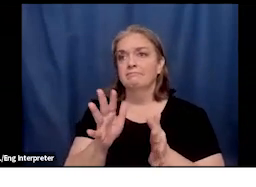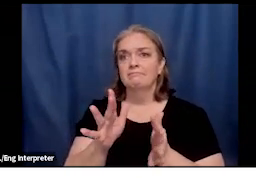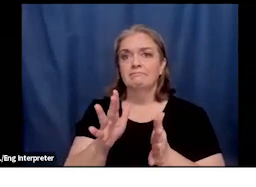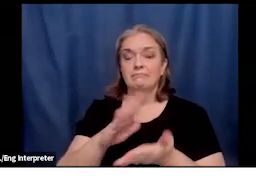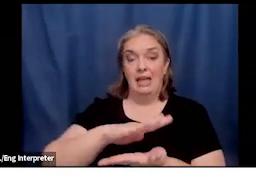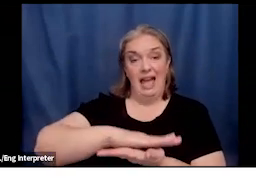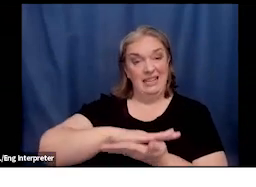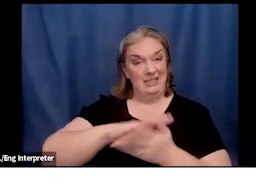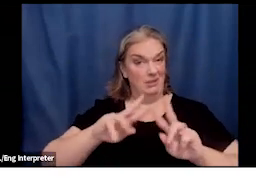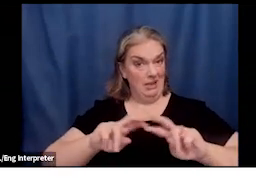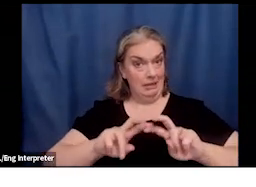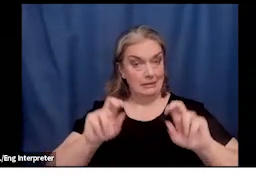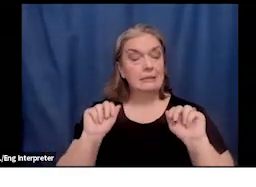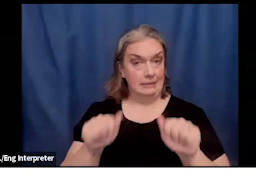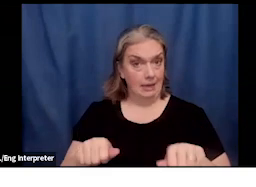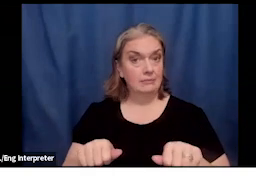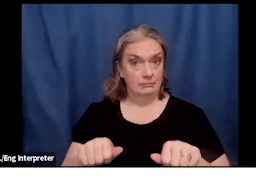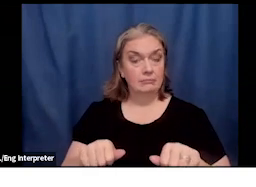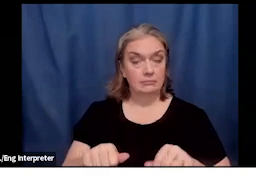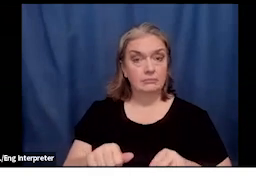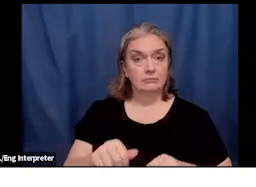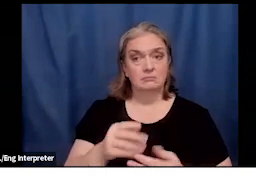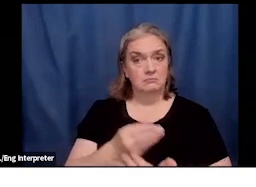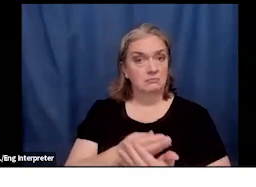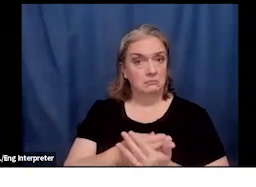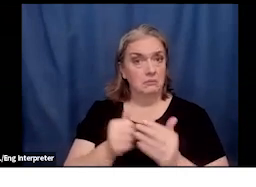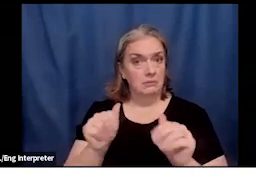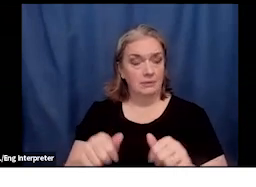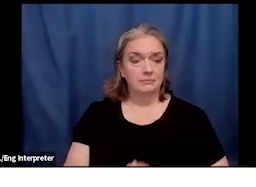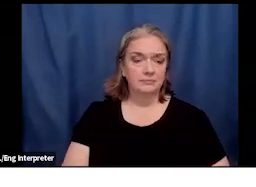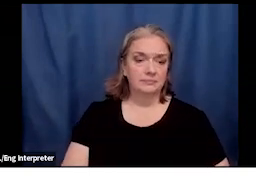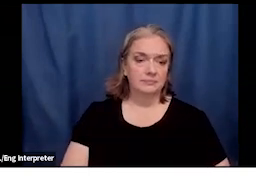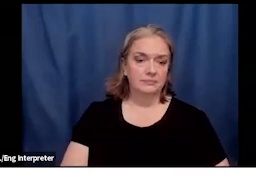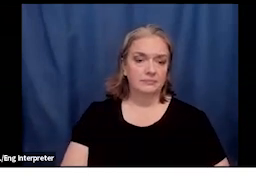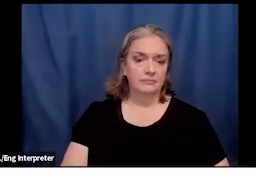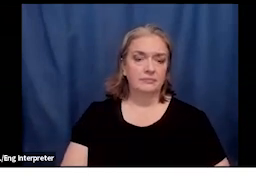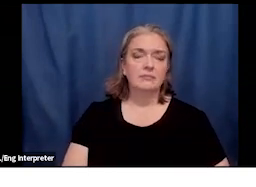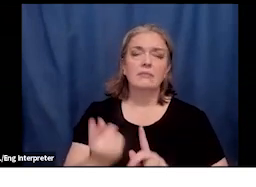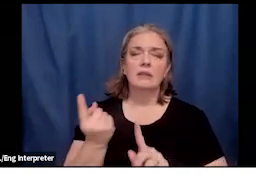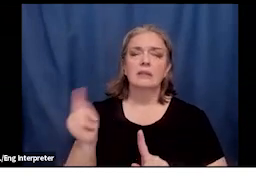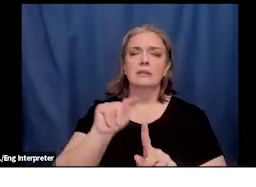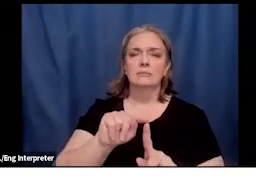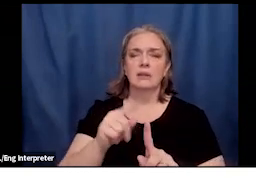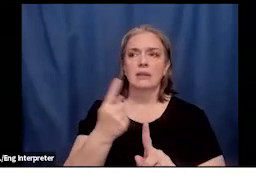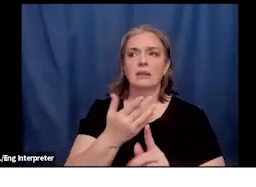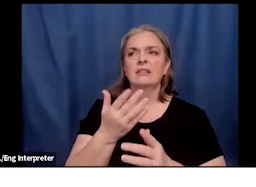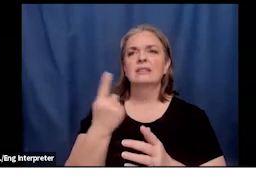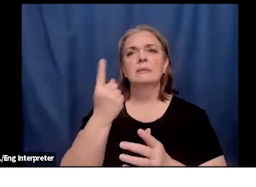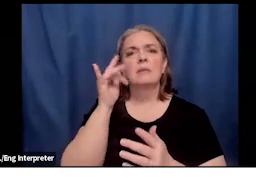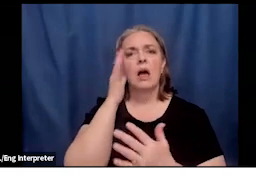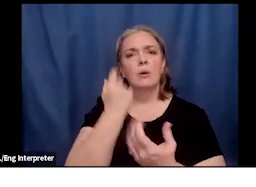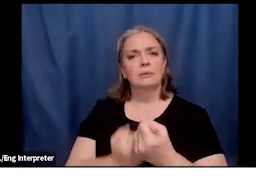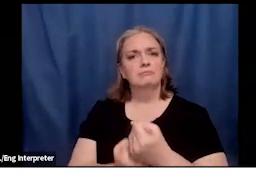academic analysis is also available for funding through this, and specifically around things that might strengthen